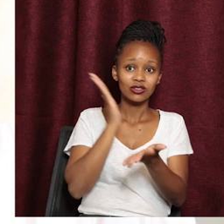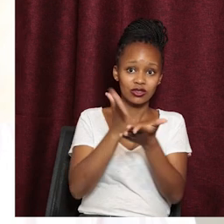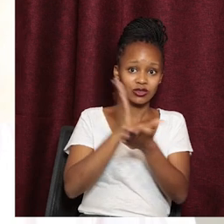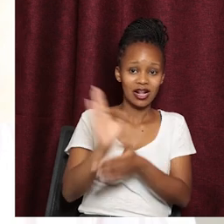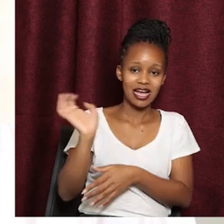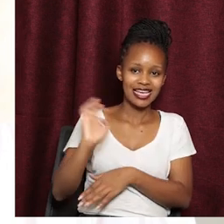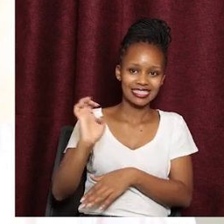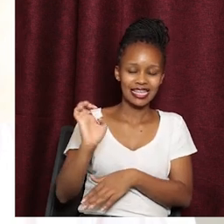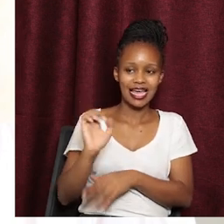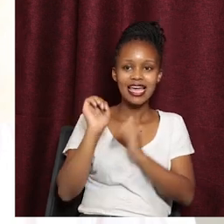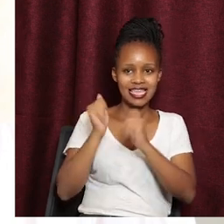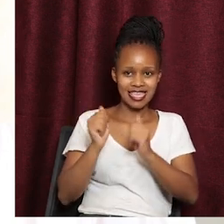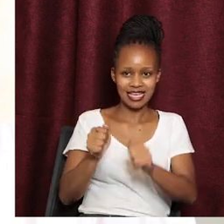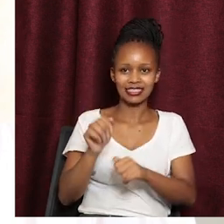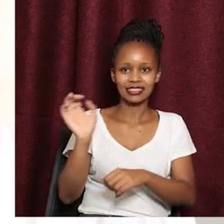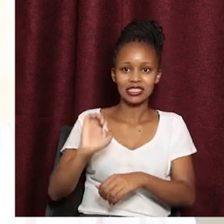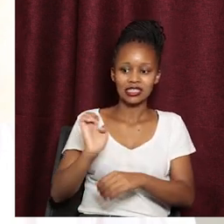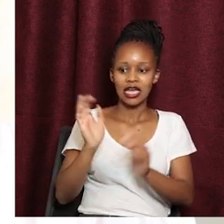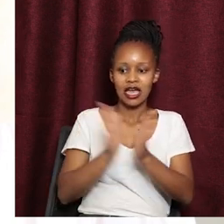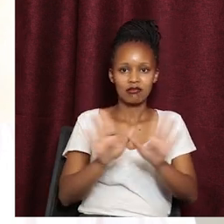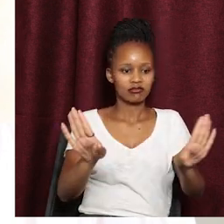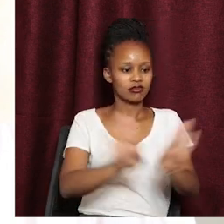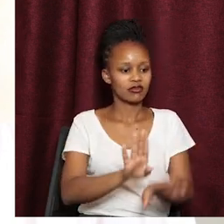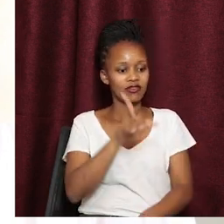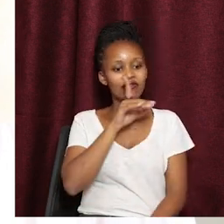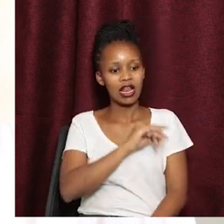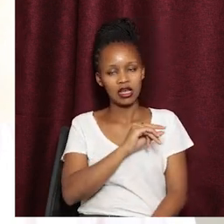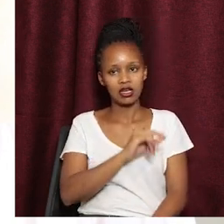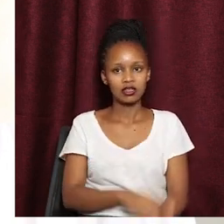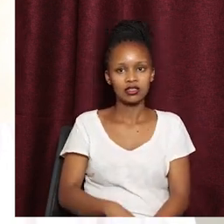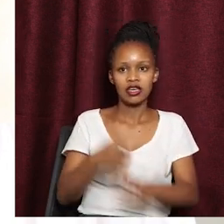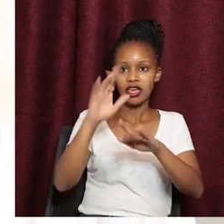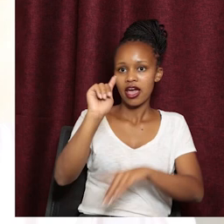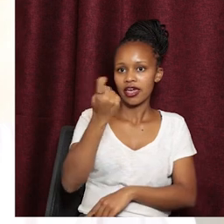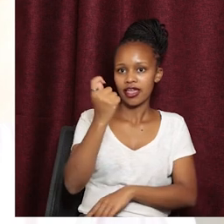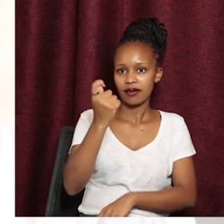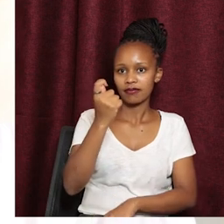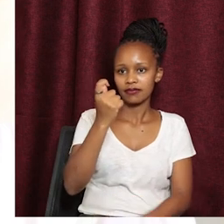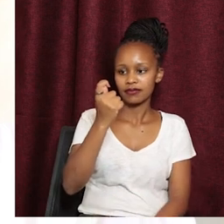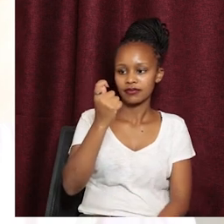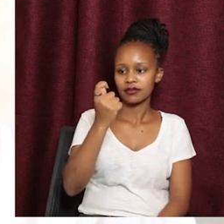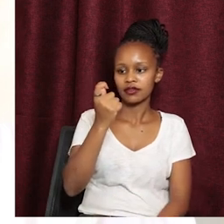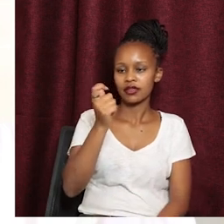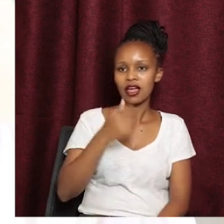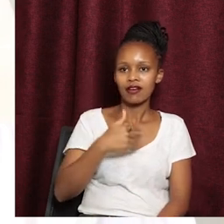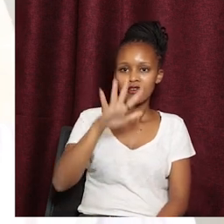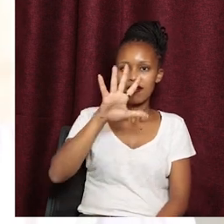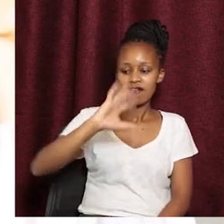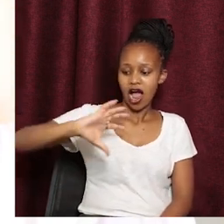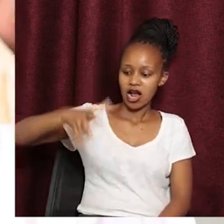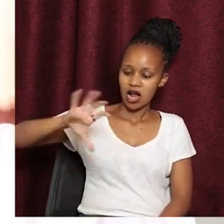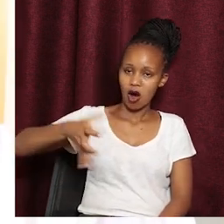is Easter under the lockdown. Here in Kenya, we've got some 5 counties who are not